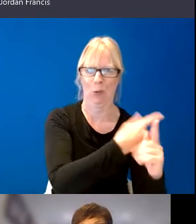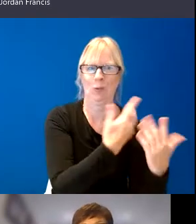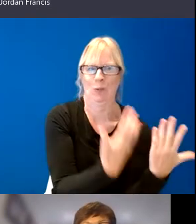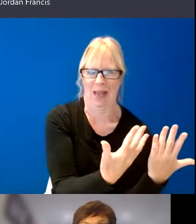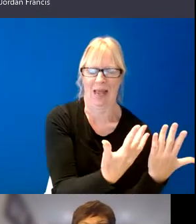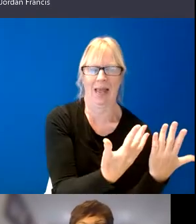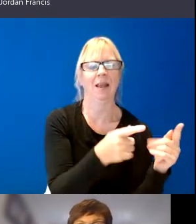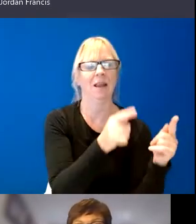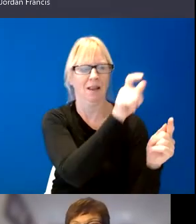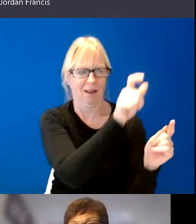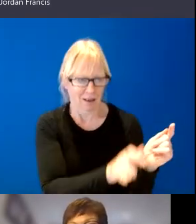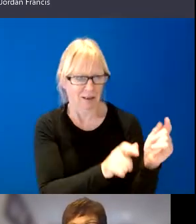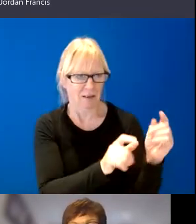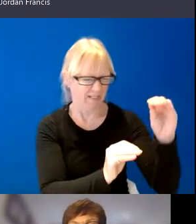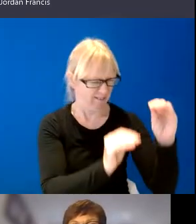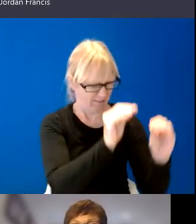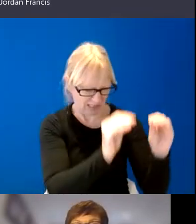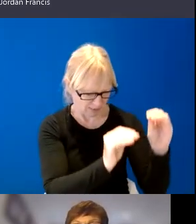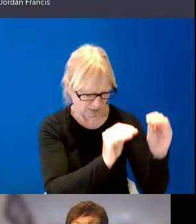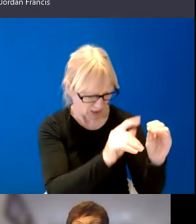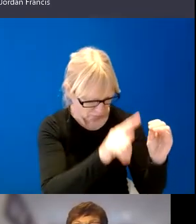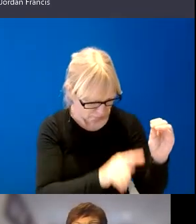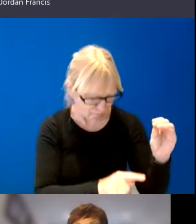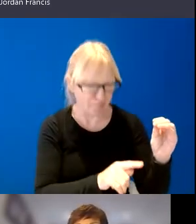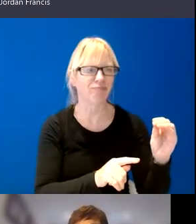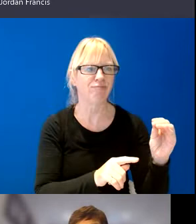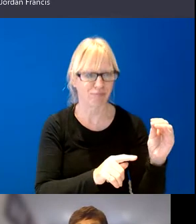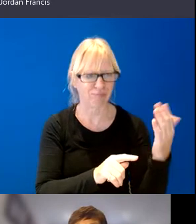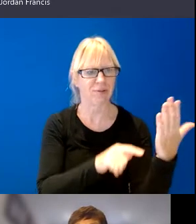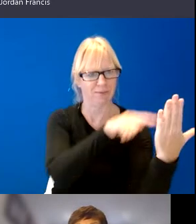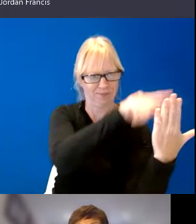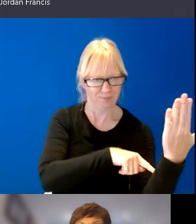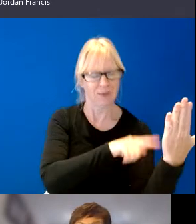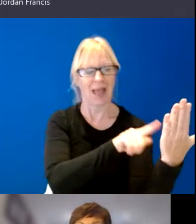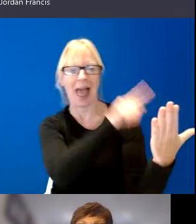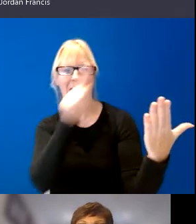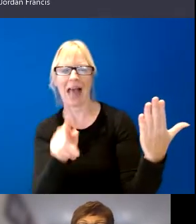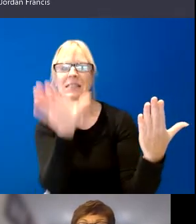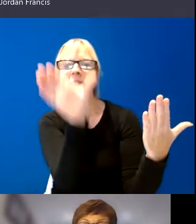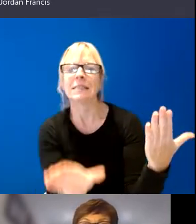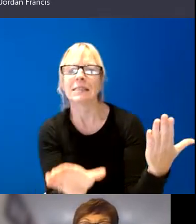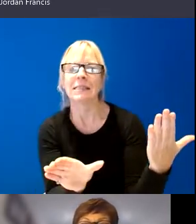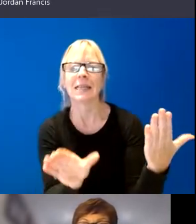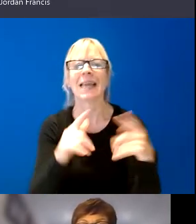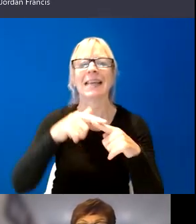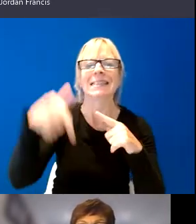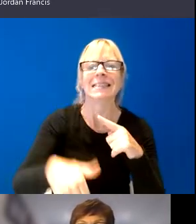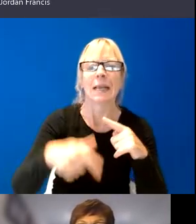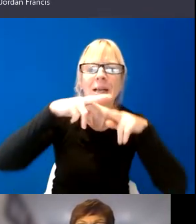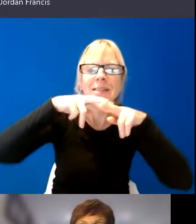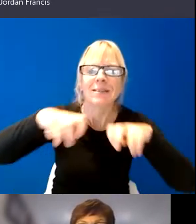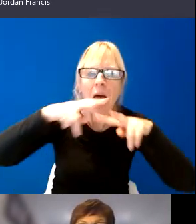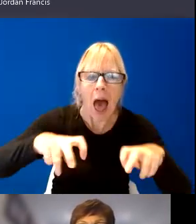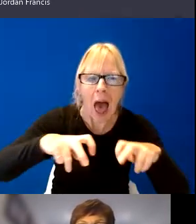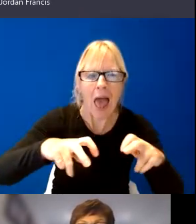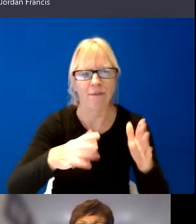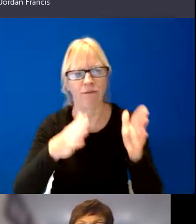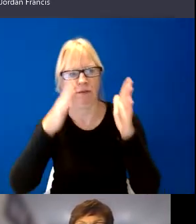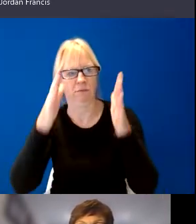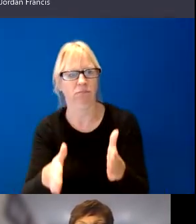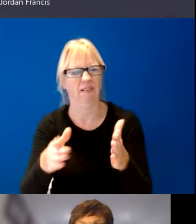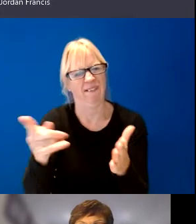And you'll see how they fit in then with the topics around the deep dive reports and the commission, so the Poverty Truth Commission and the Birmingham and